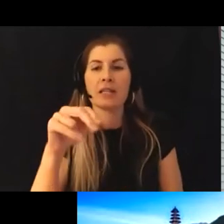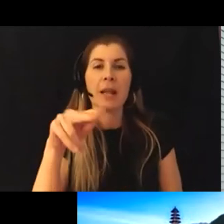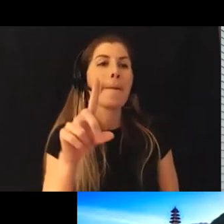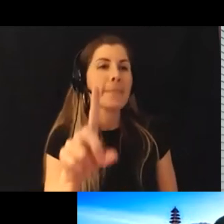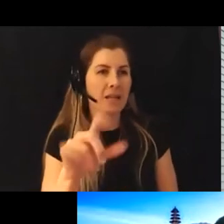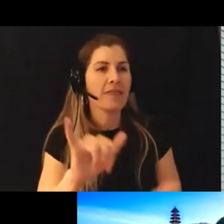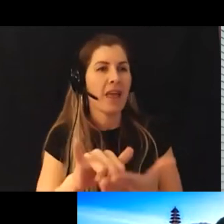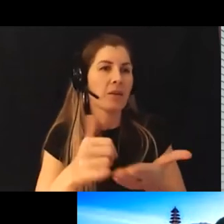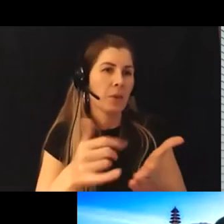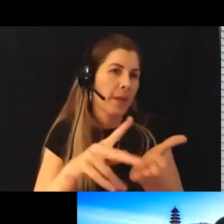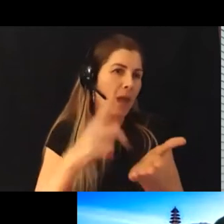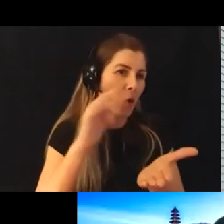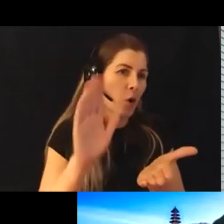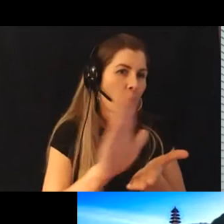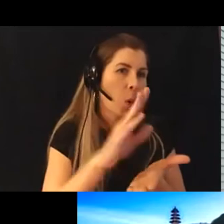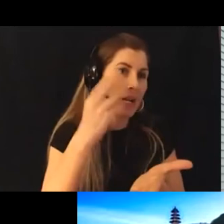your expertise.